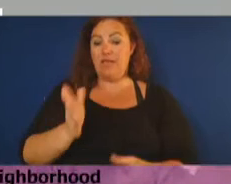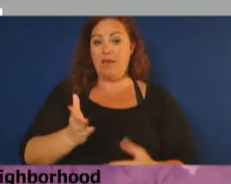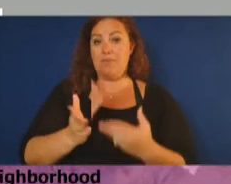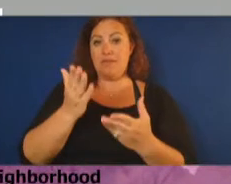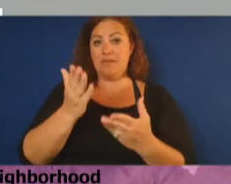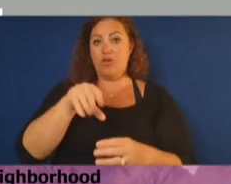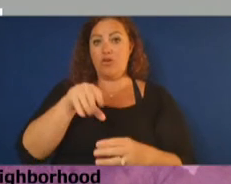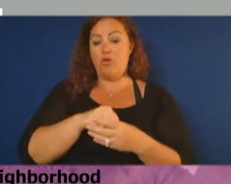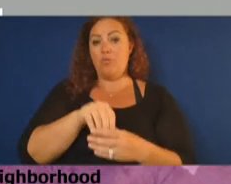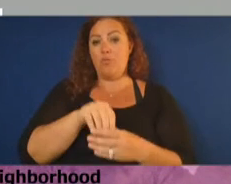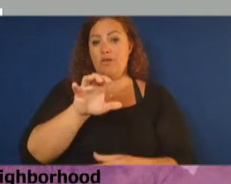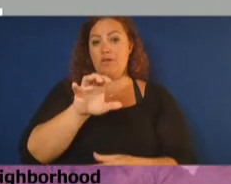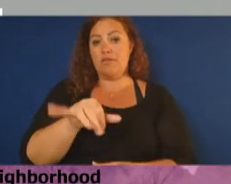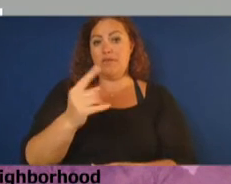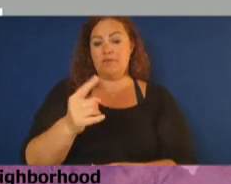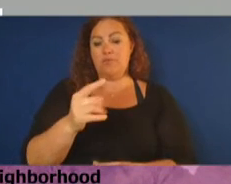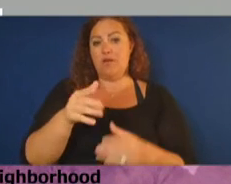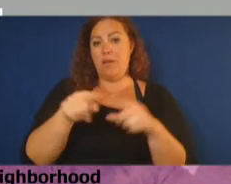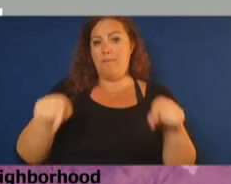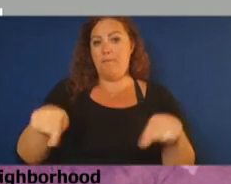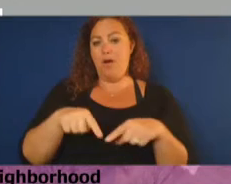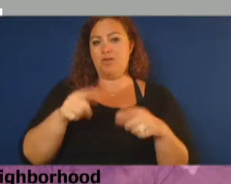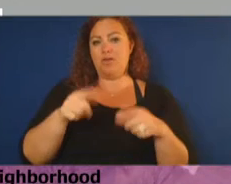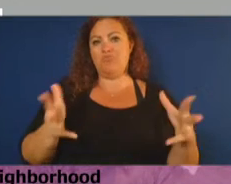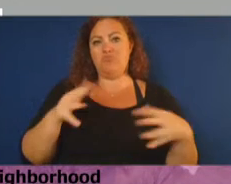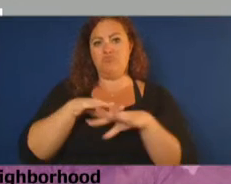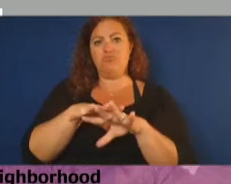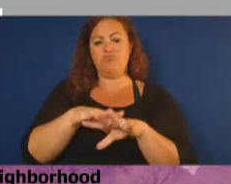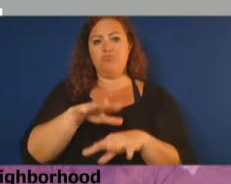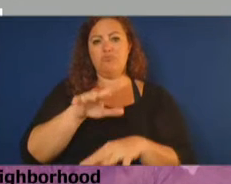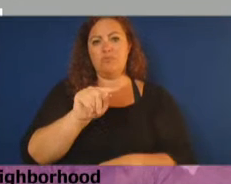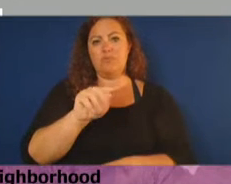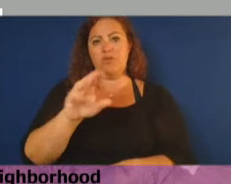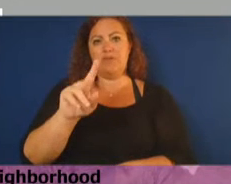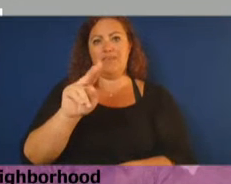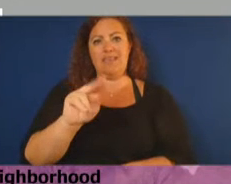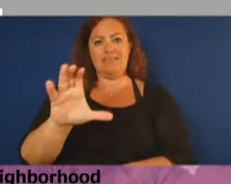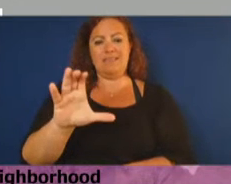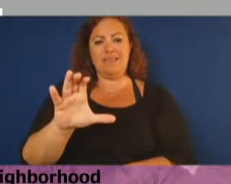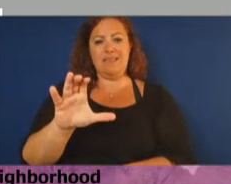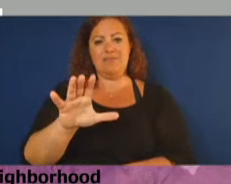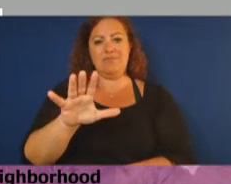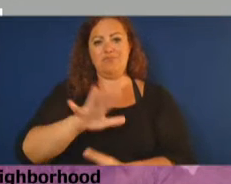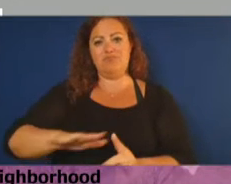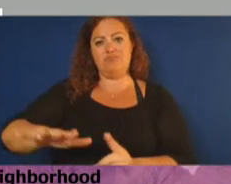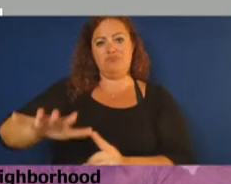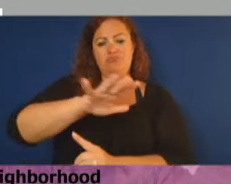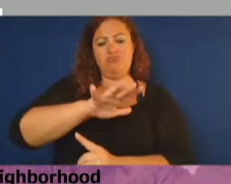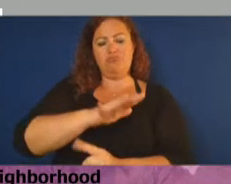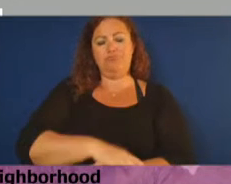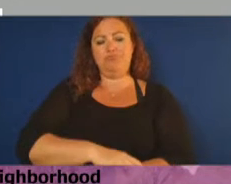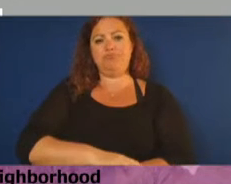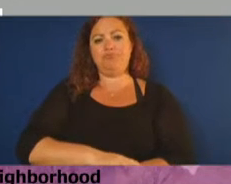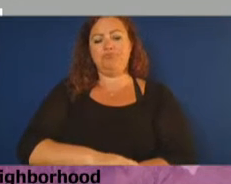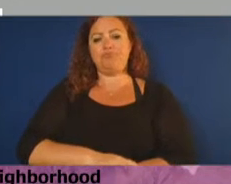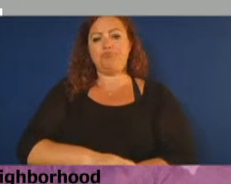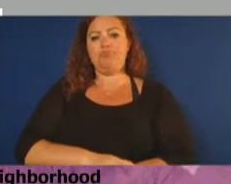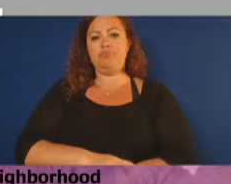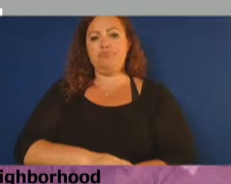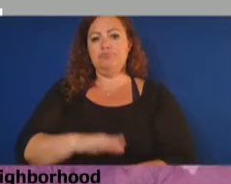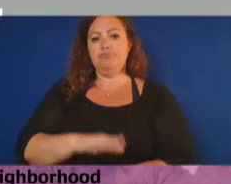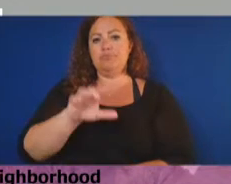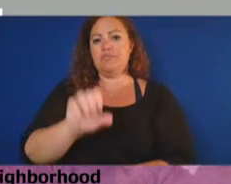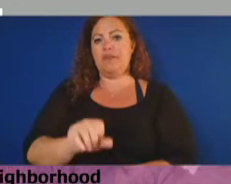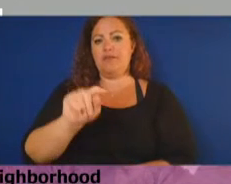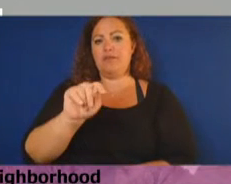one uh parcel into the larger uh to NC Holdings that are just adjacent there uh on South Tri Street